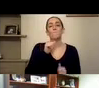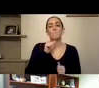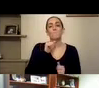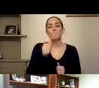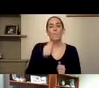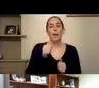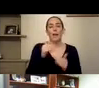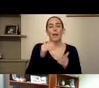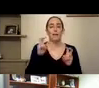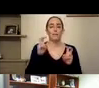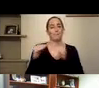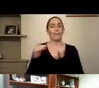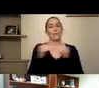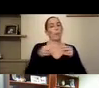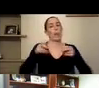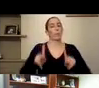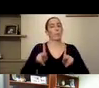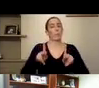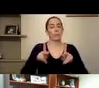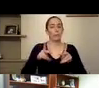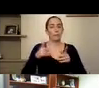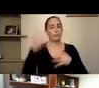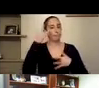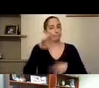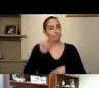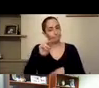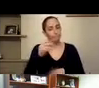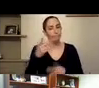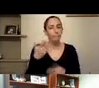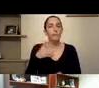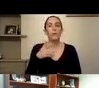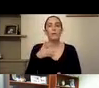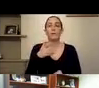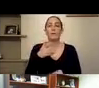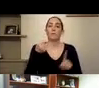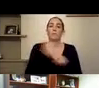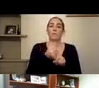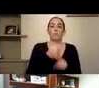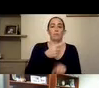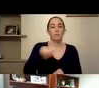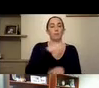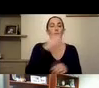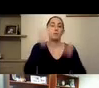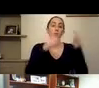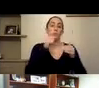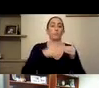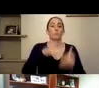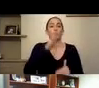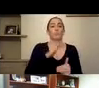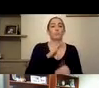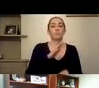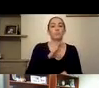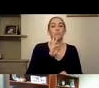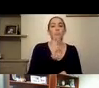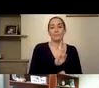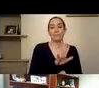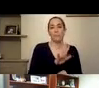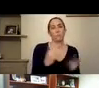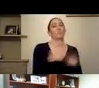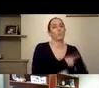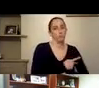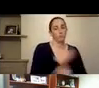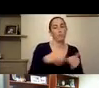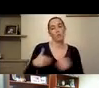equal opportunity offender, COVID. It is disproportionately affecting adults over the age of 65.